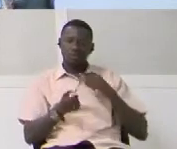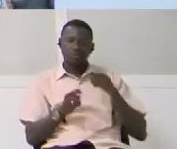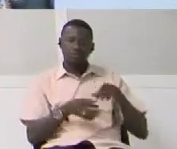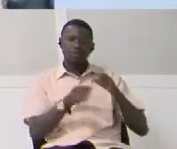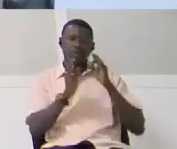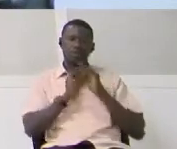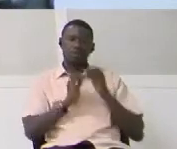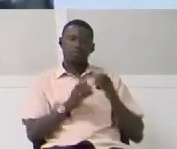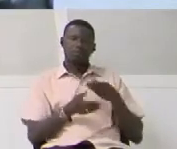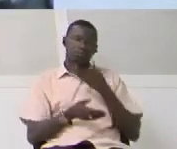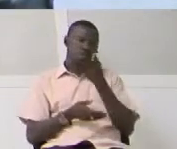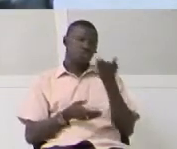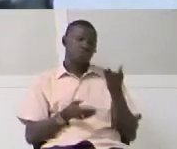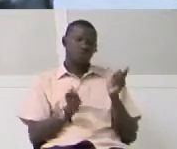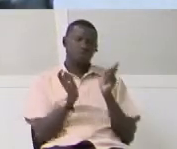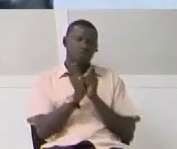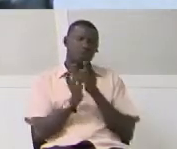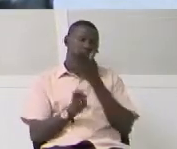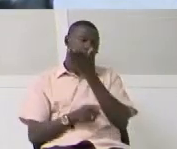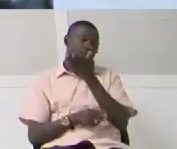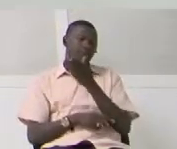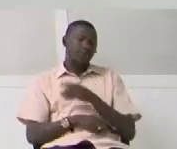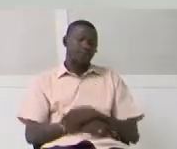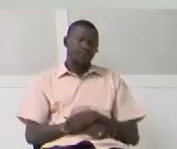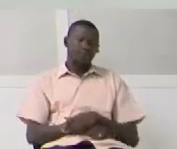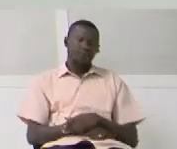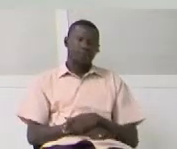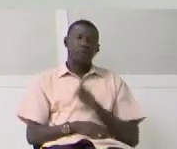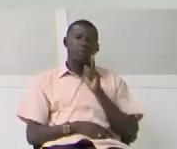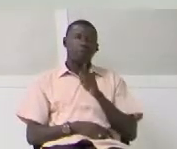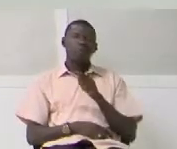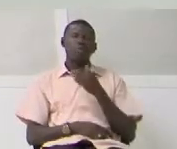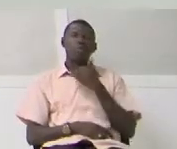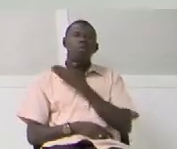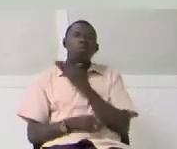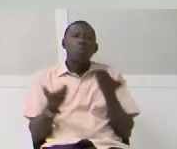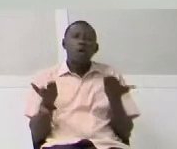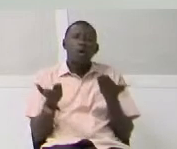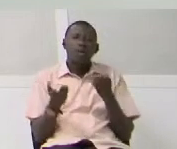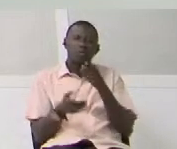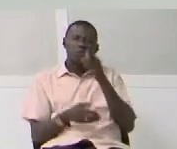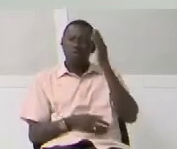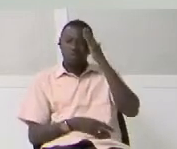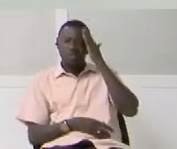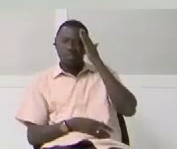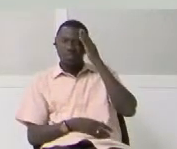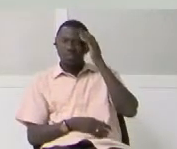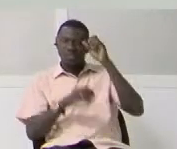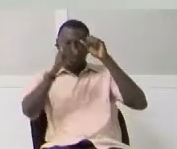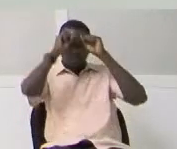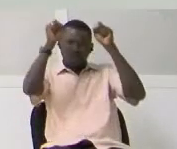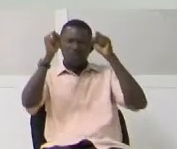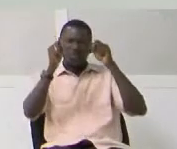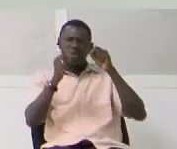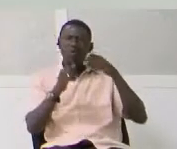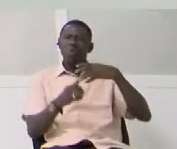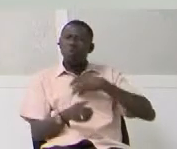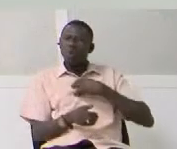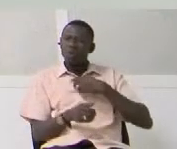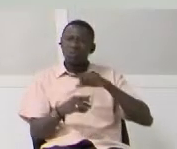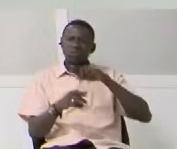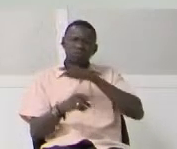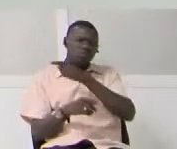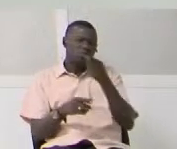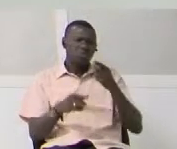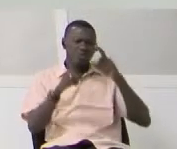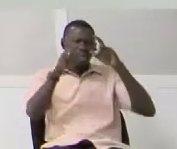them. Okay. But why do you think the government needed those materials? Lan nga fokk né